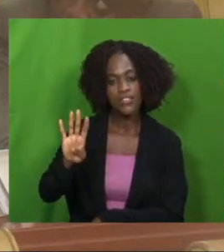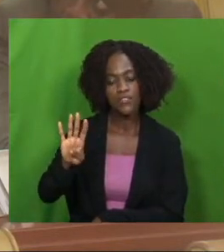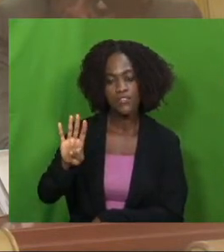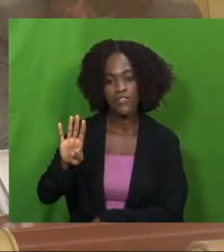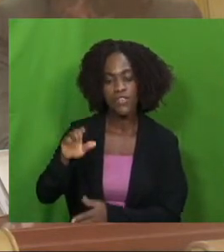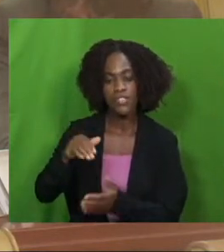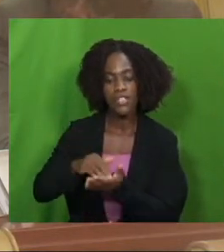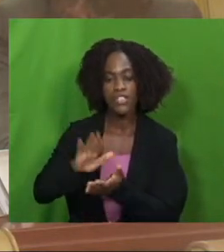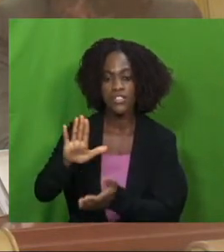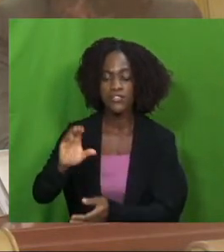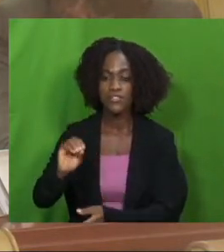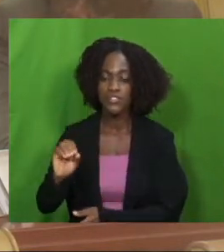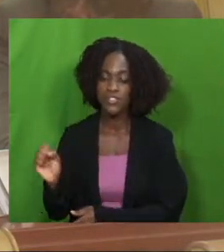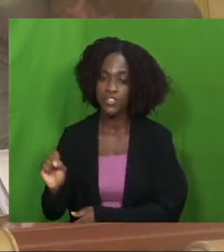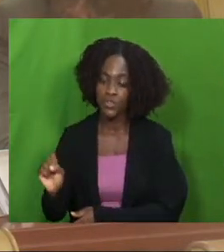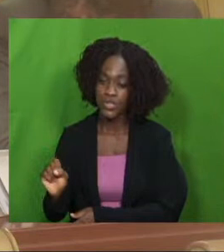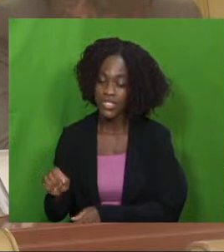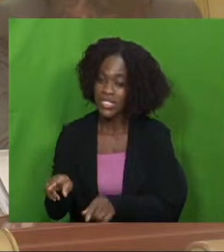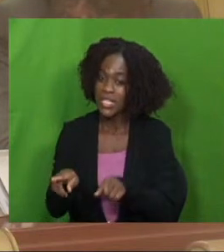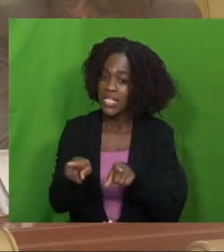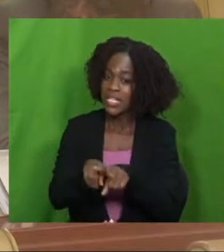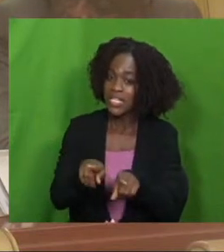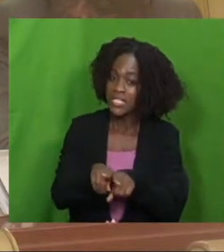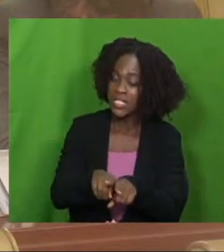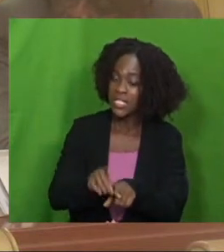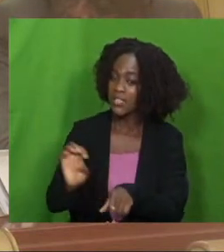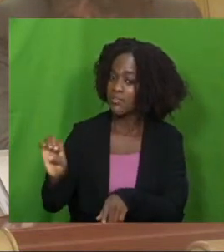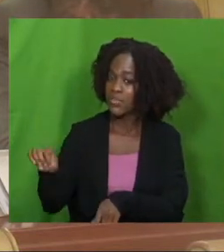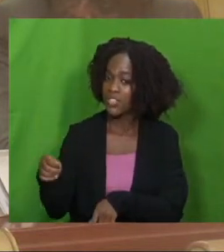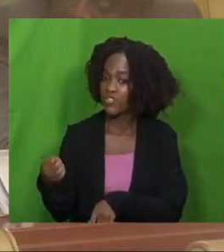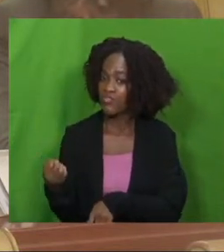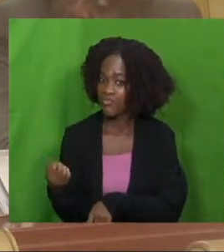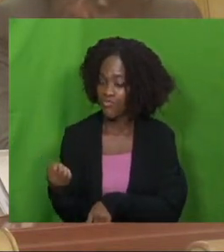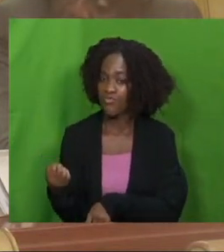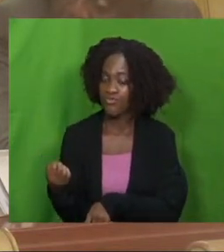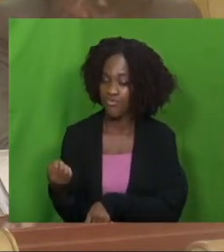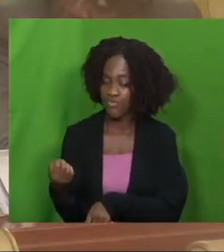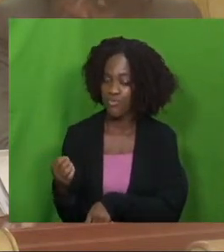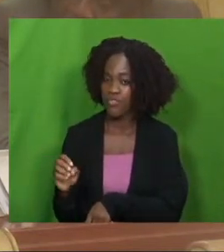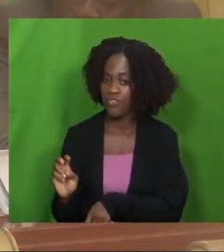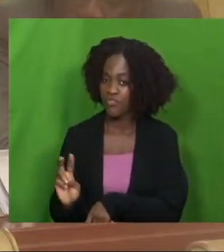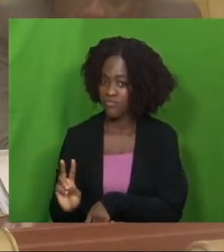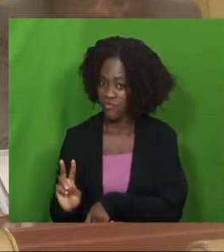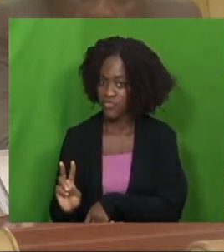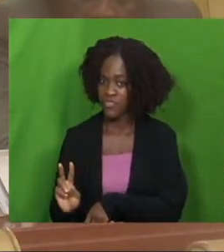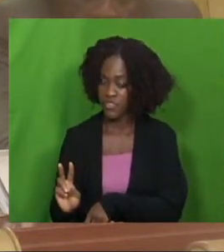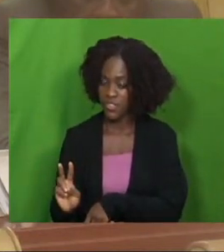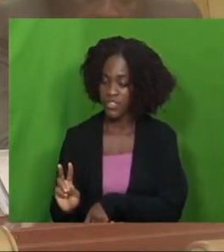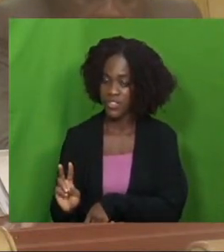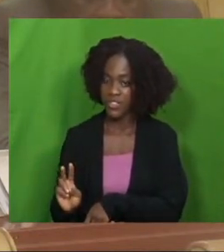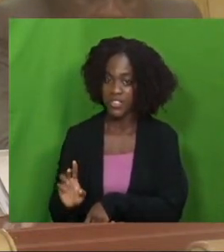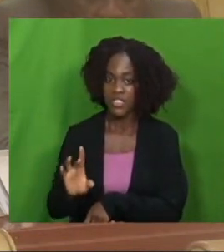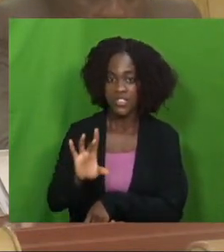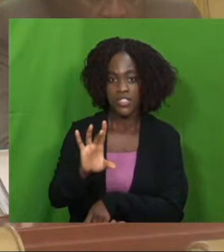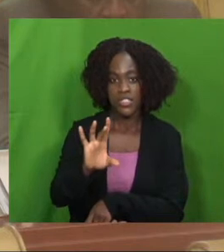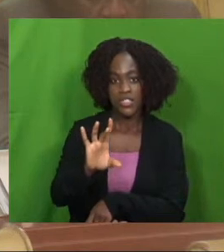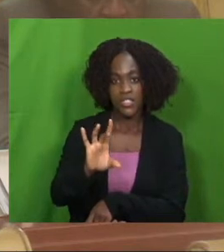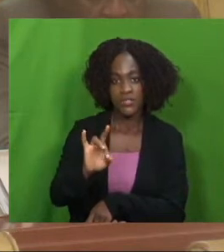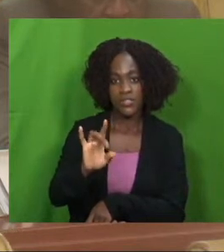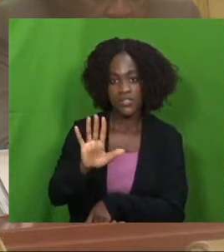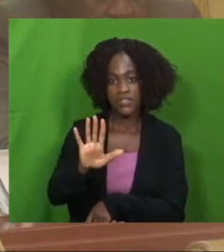$84,994,050. The same thing applies to the euro, as captured under VI, the 75